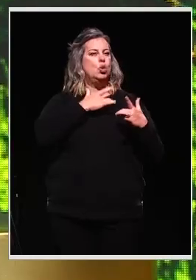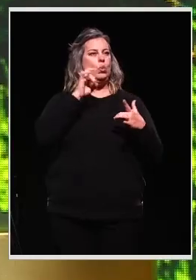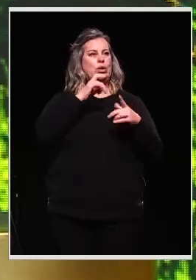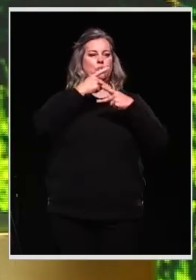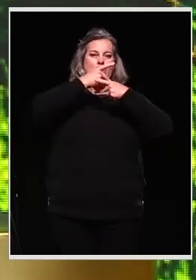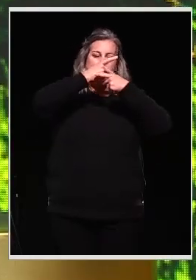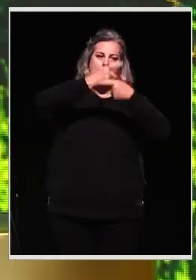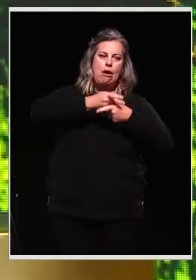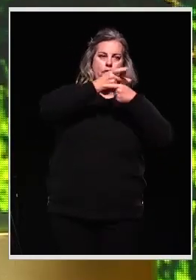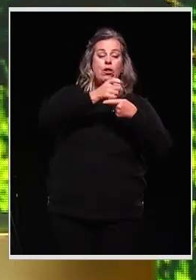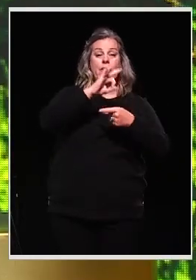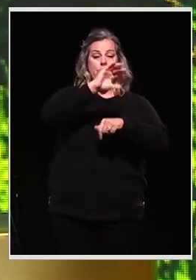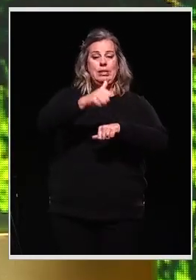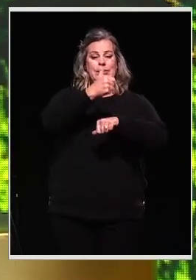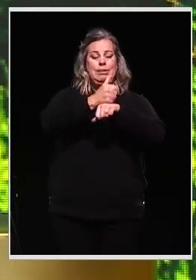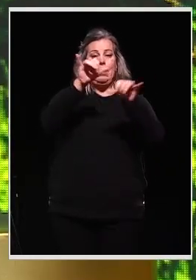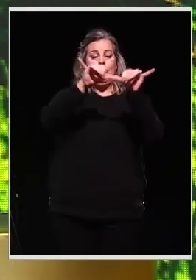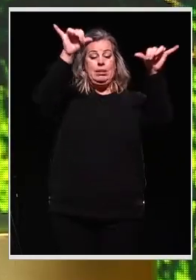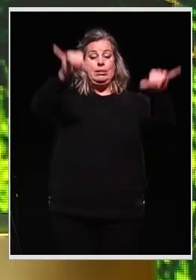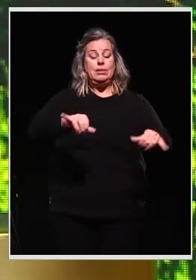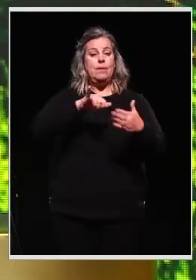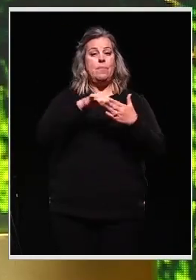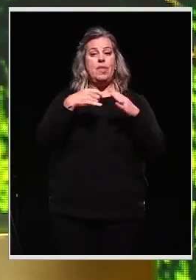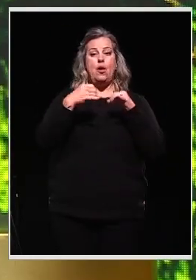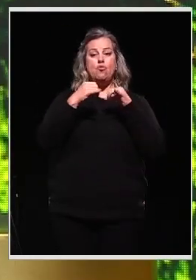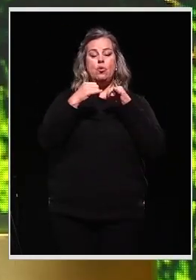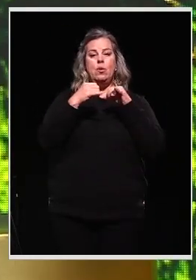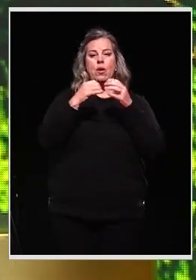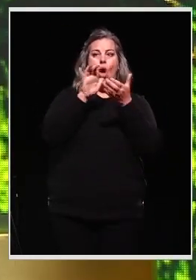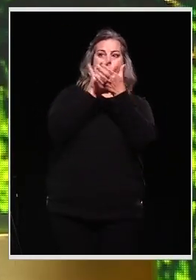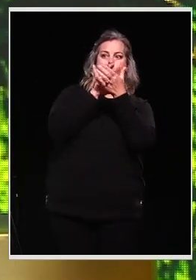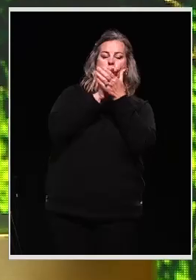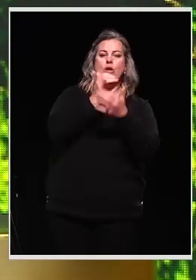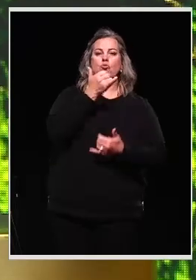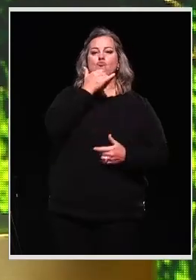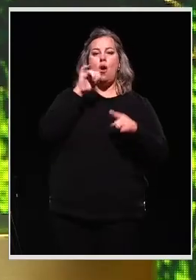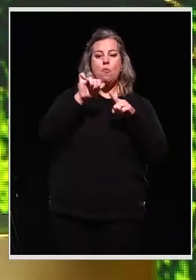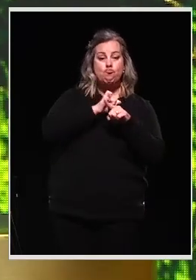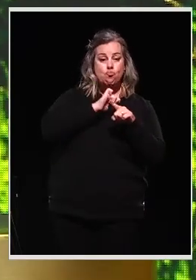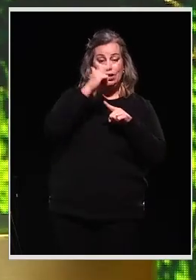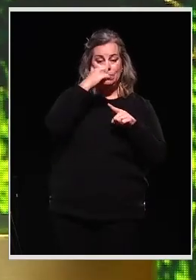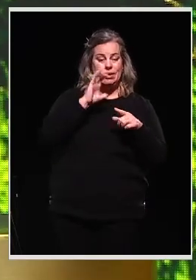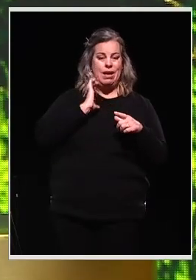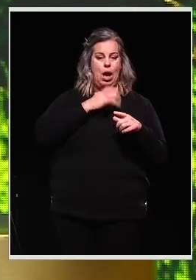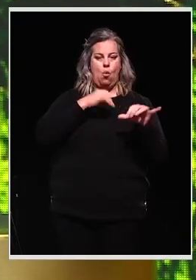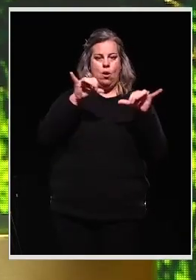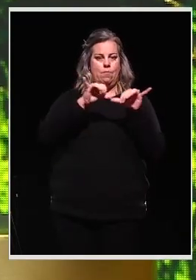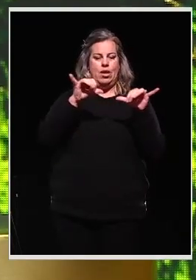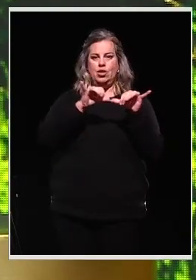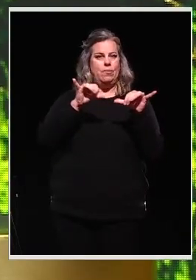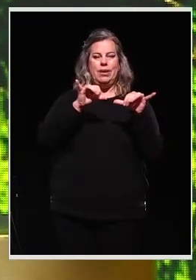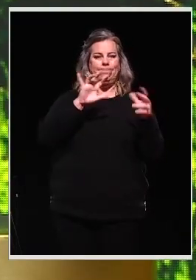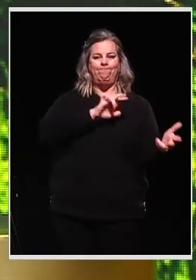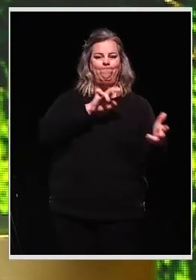careful, because if we set up a system that rewards the wrong practice because our measurements weren't good, we're not going to be taking carbon out of